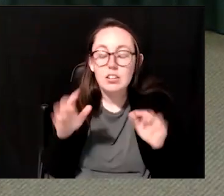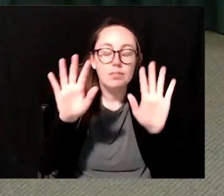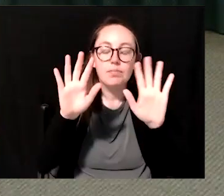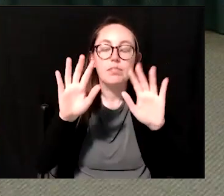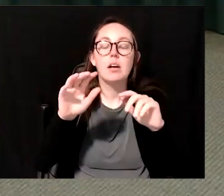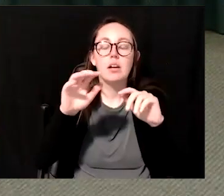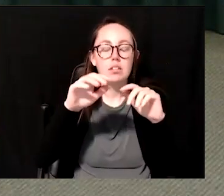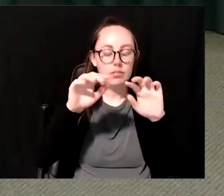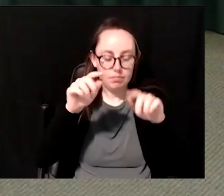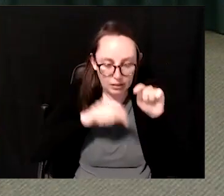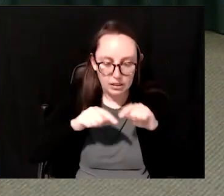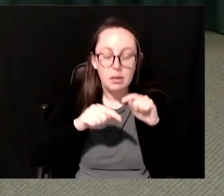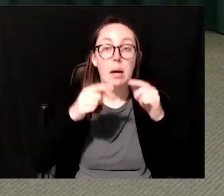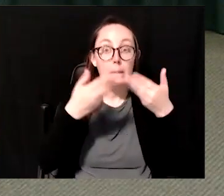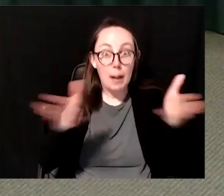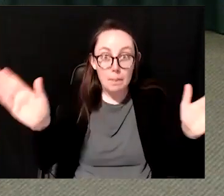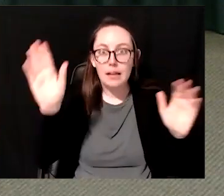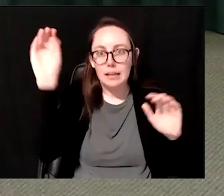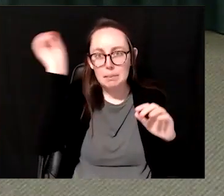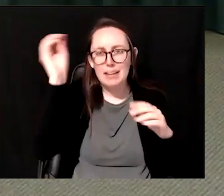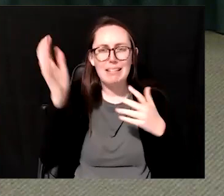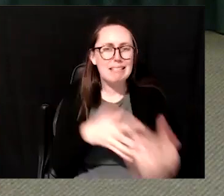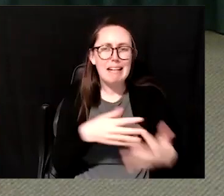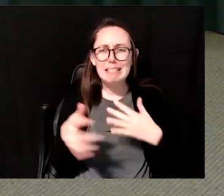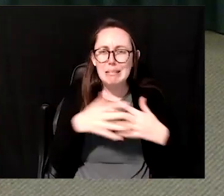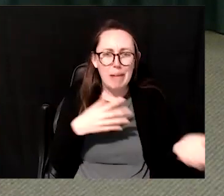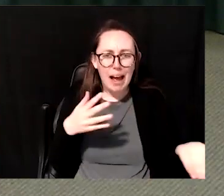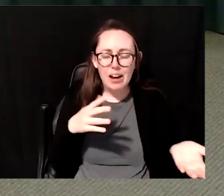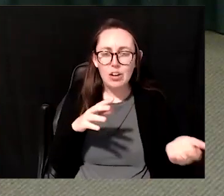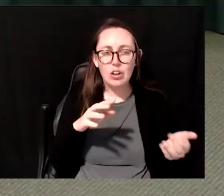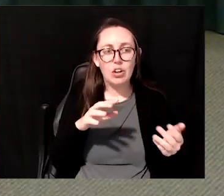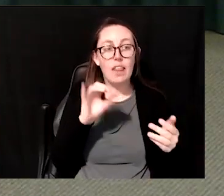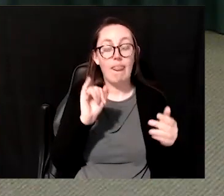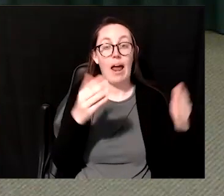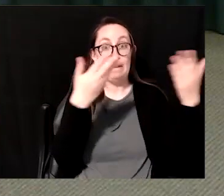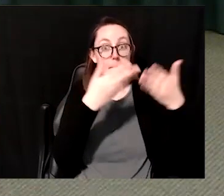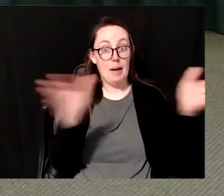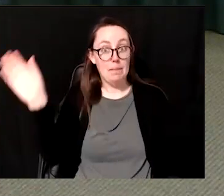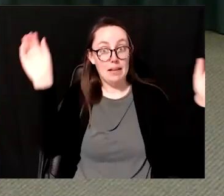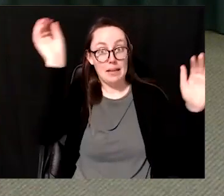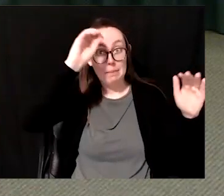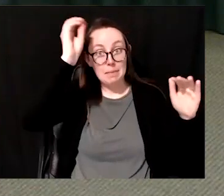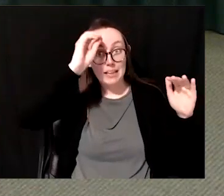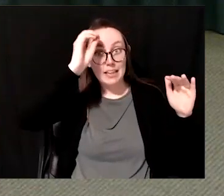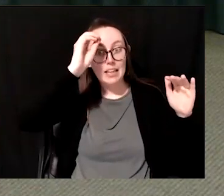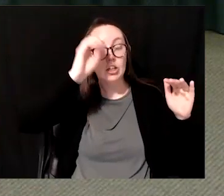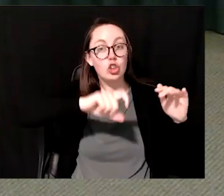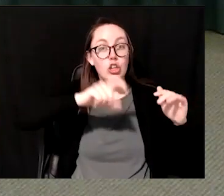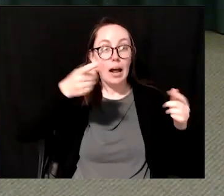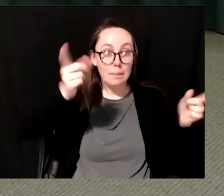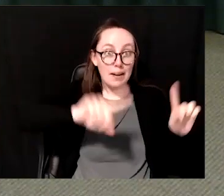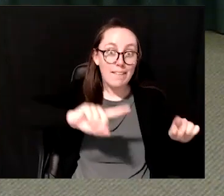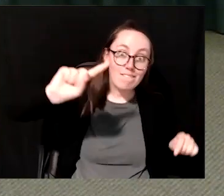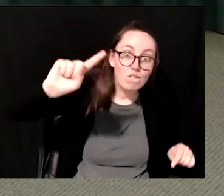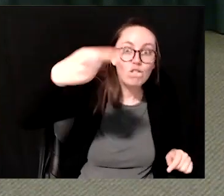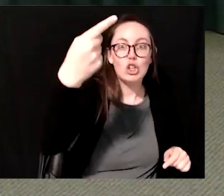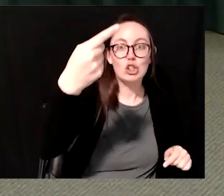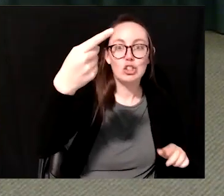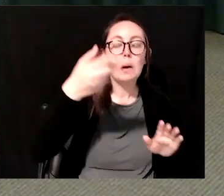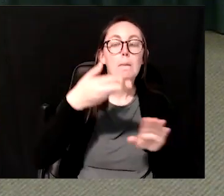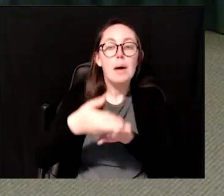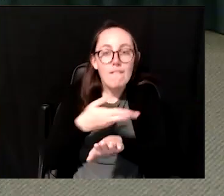the items come uh up for the board to vote on whether you would